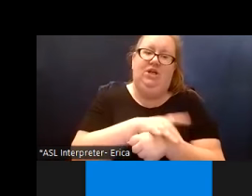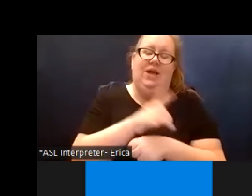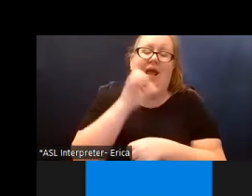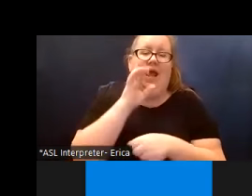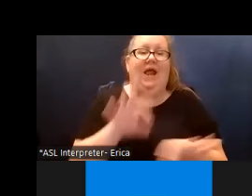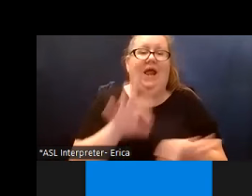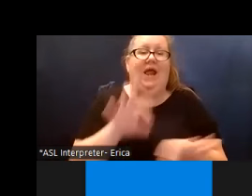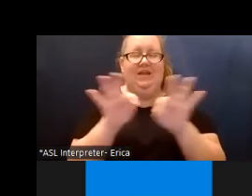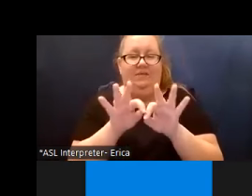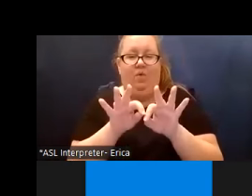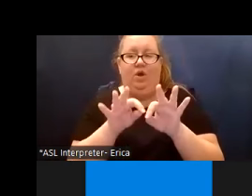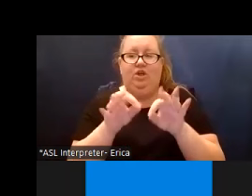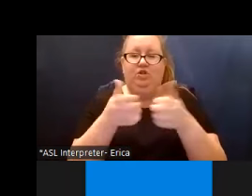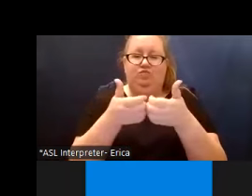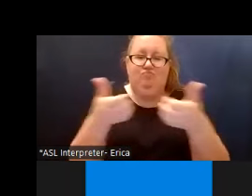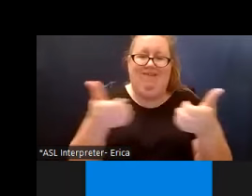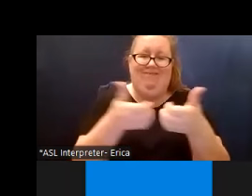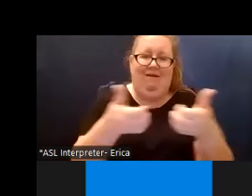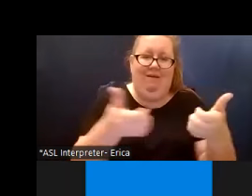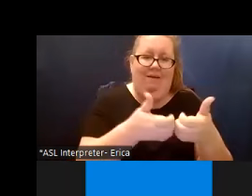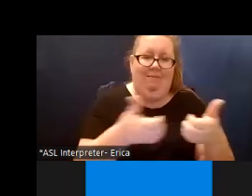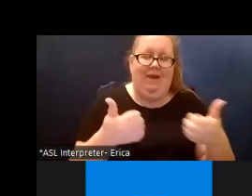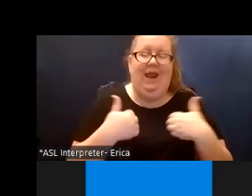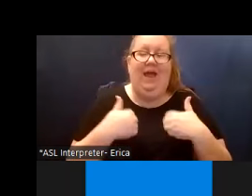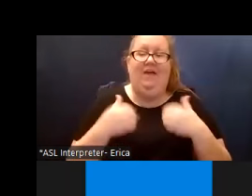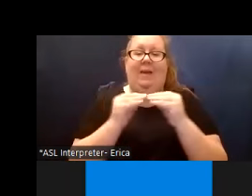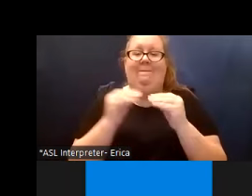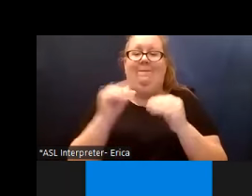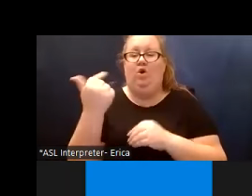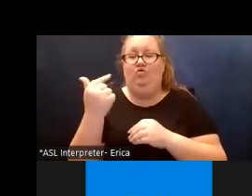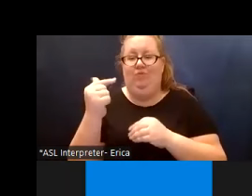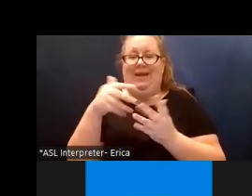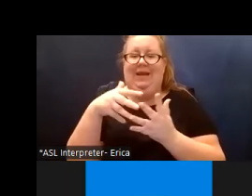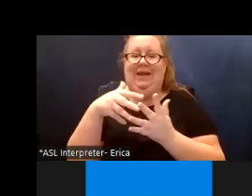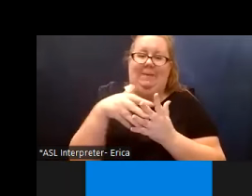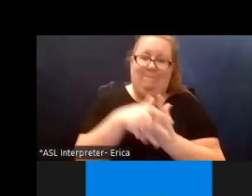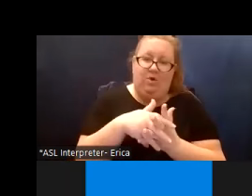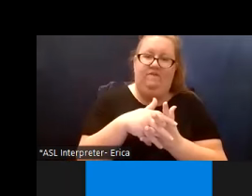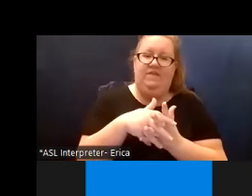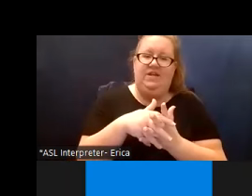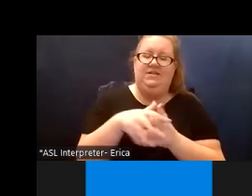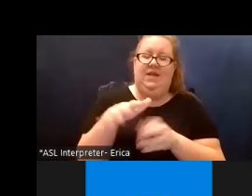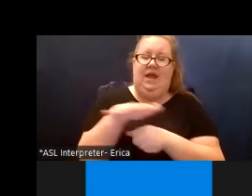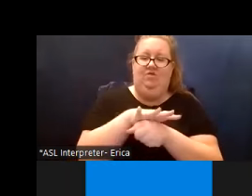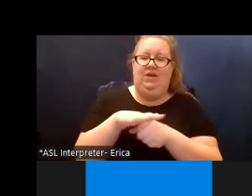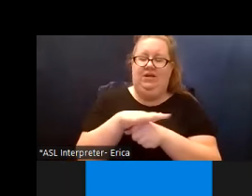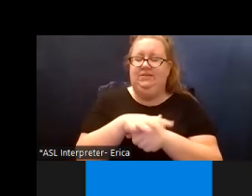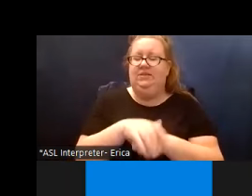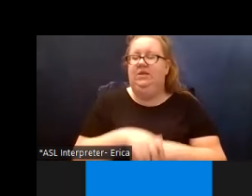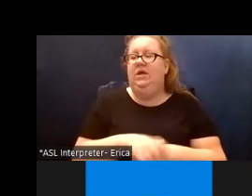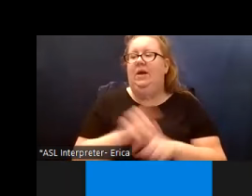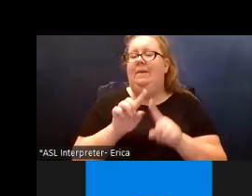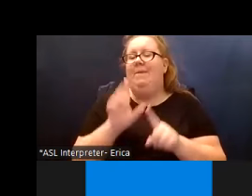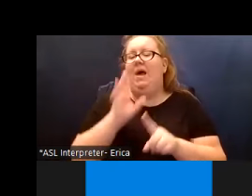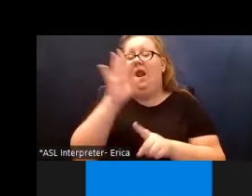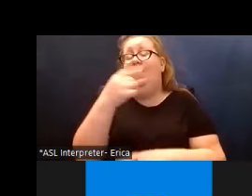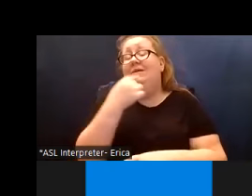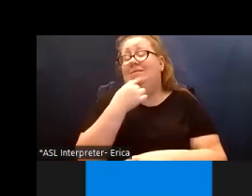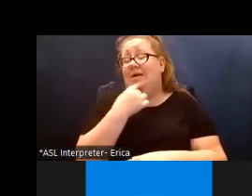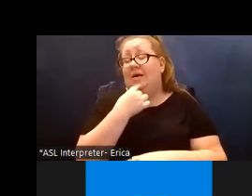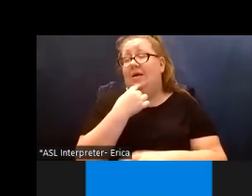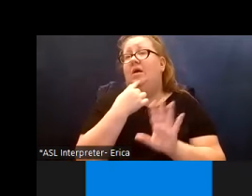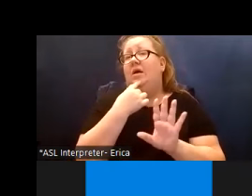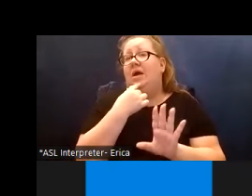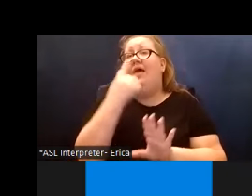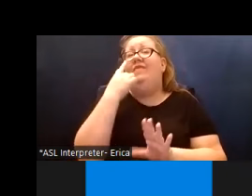to break that up and have more green and pervious areas. But I will say that so I think